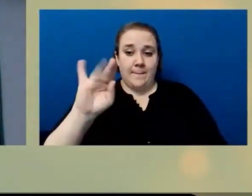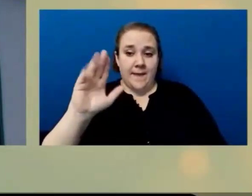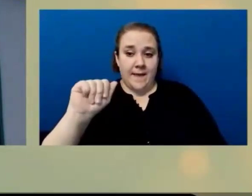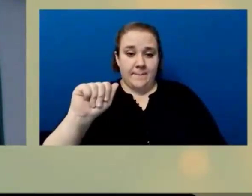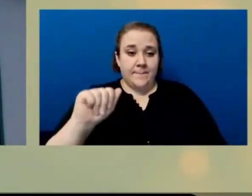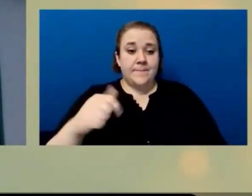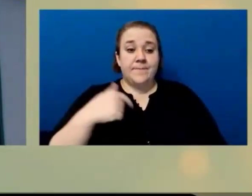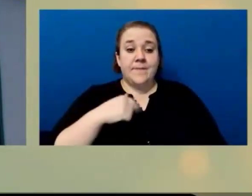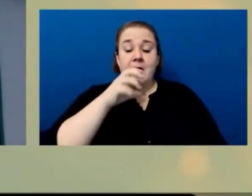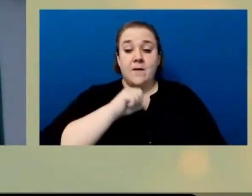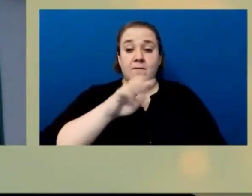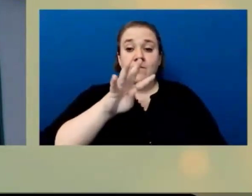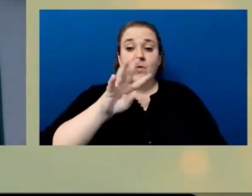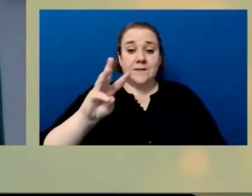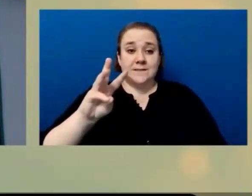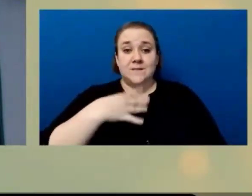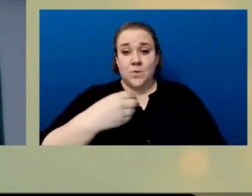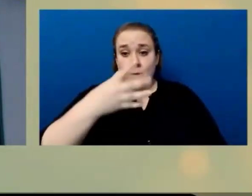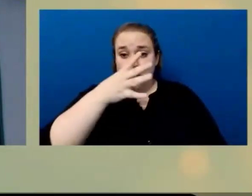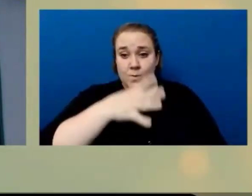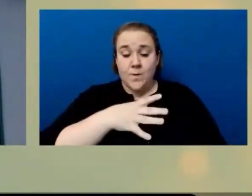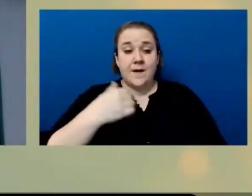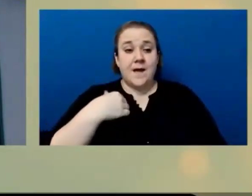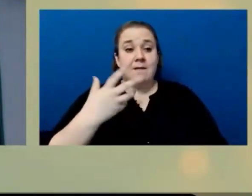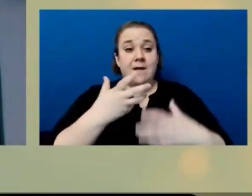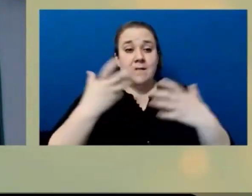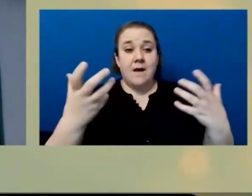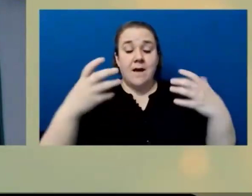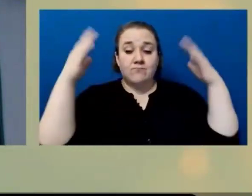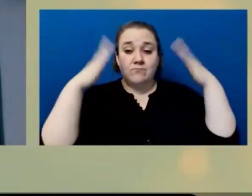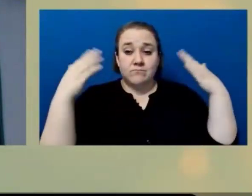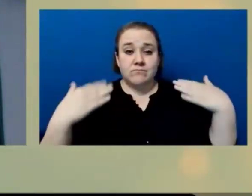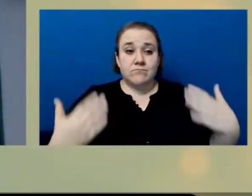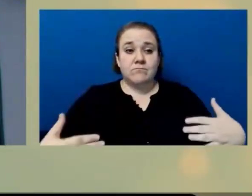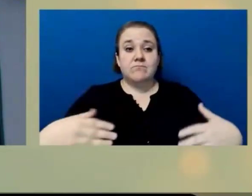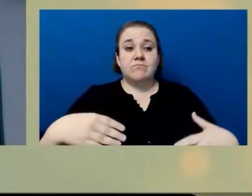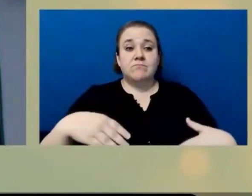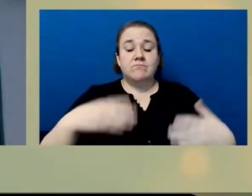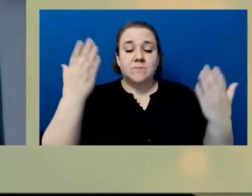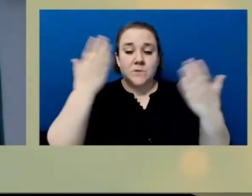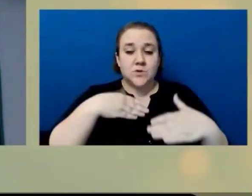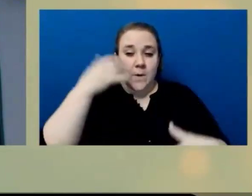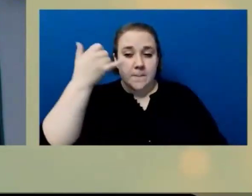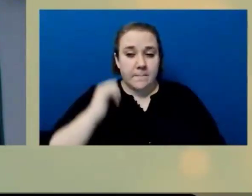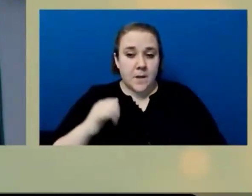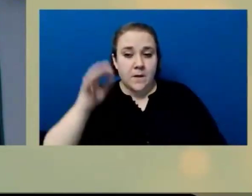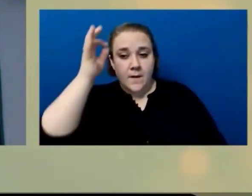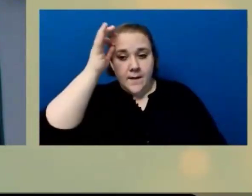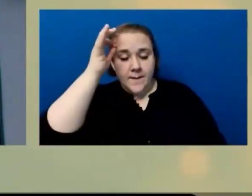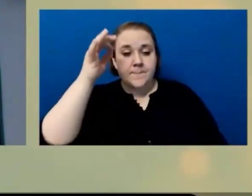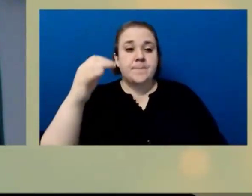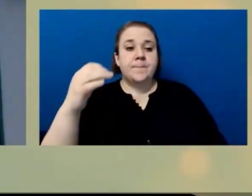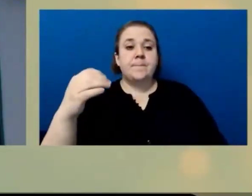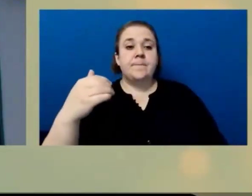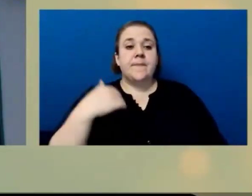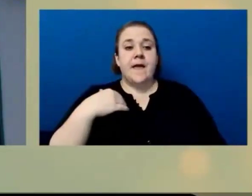46-year-old white woman with lots of wavy dark blonde hair, and I am wearing